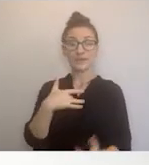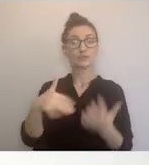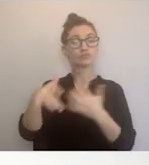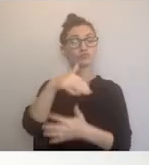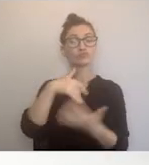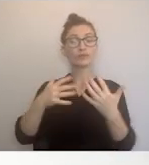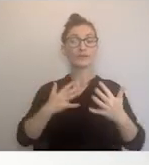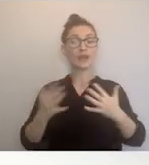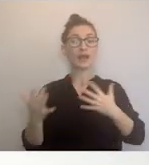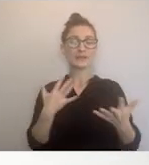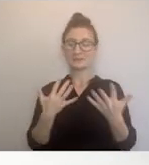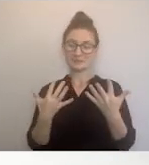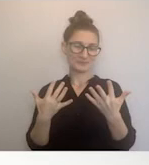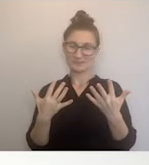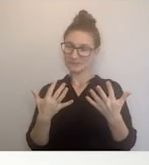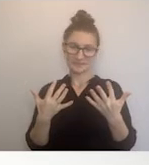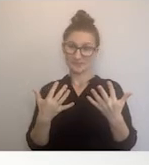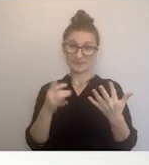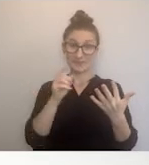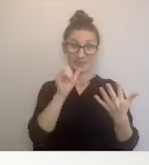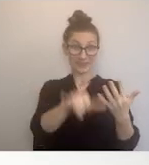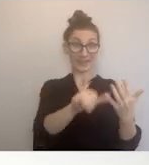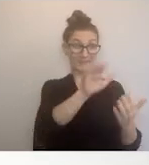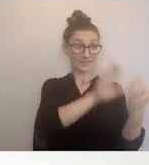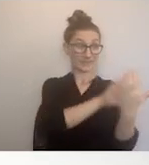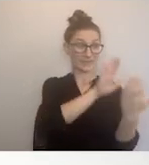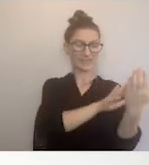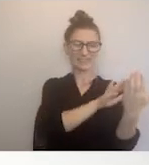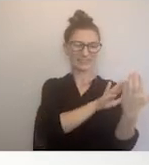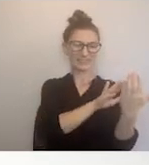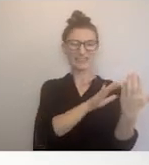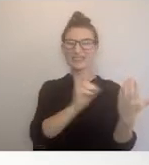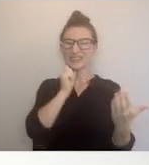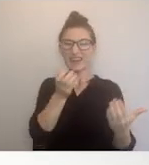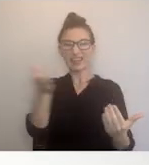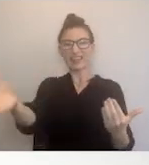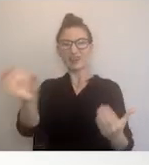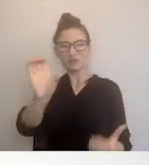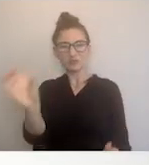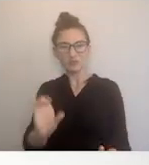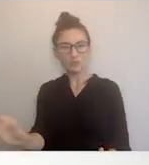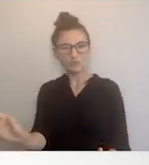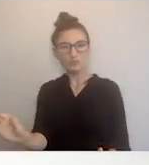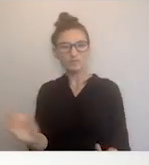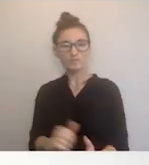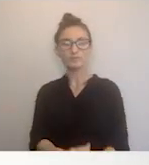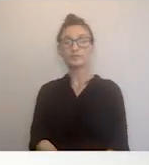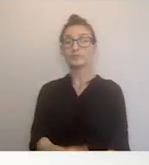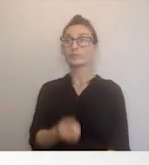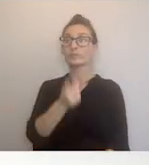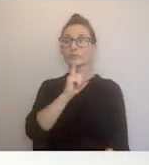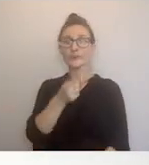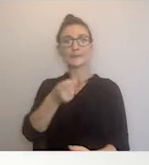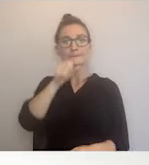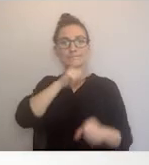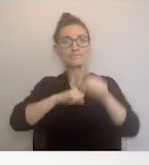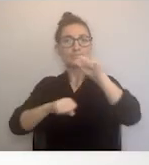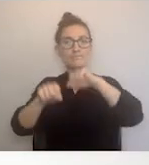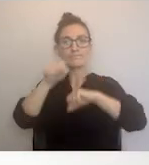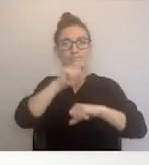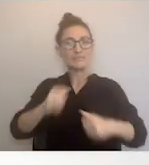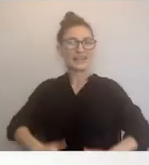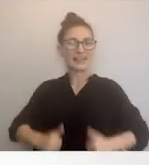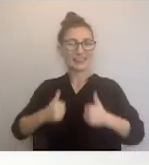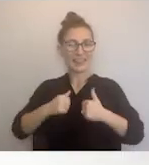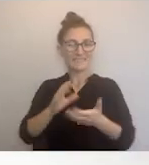you're not feeling the socialization vibe that you would normally get in a regular classroom space. So we've had to kind of go through some real